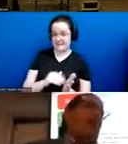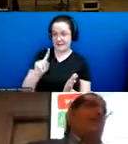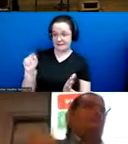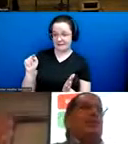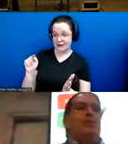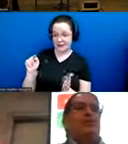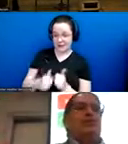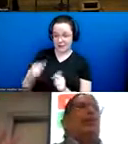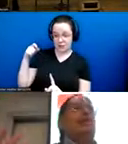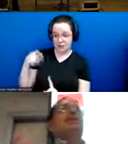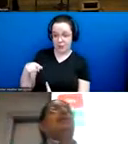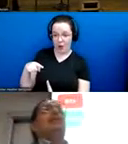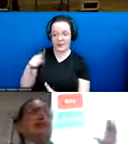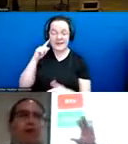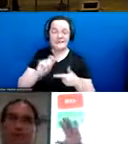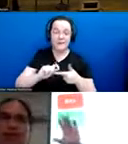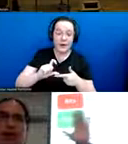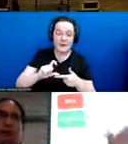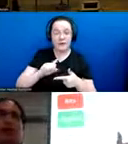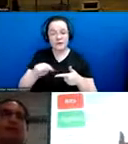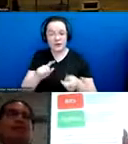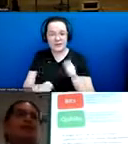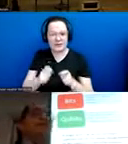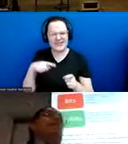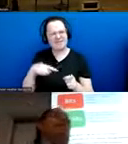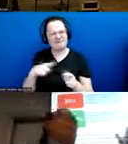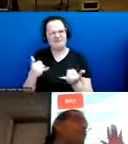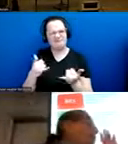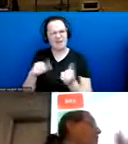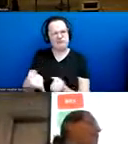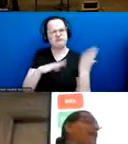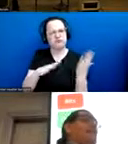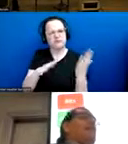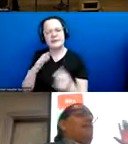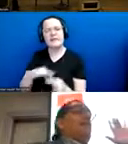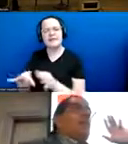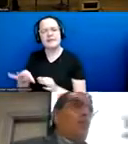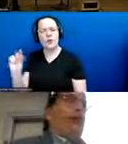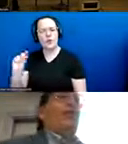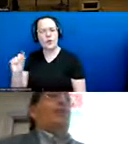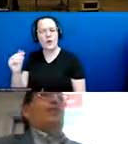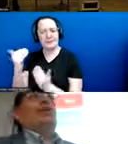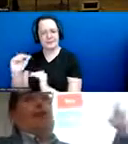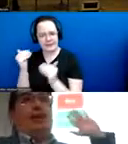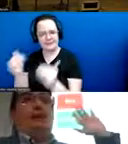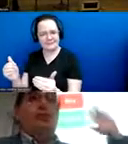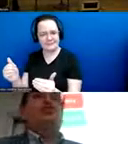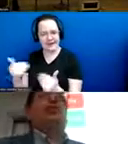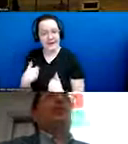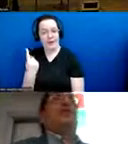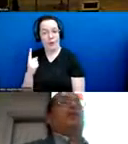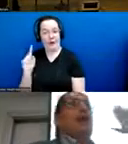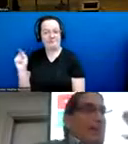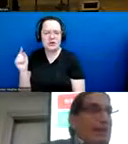which you are amplitude and frequency modulating, you actually go into the quantum limit, and then you only have one photon or perhaps